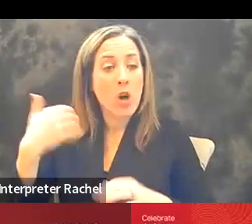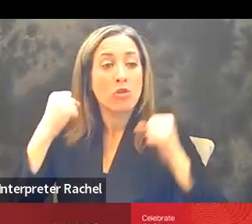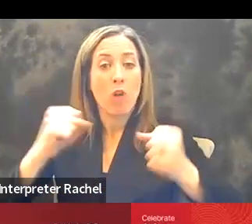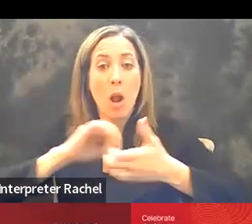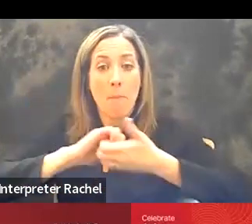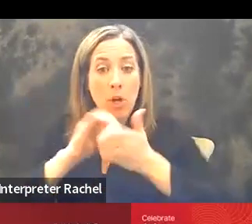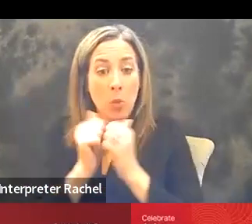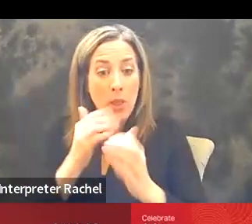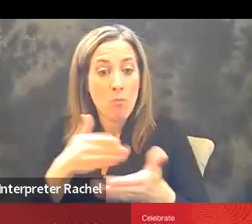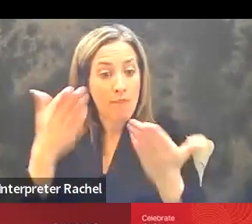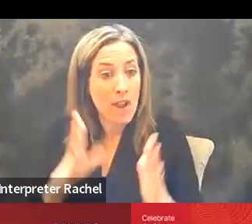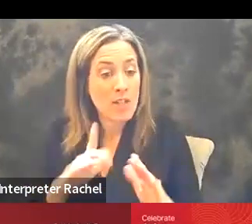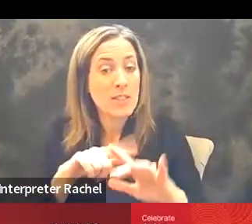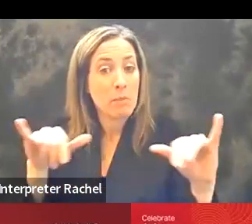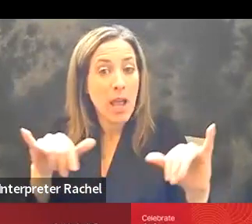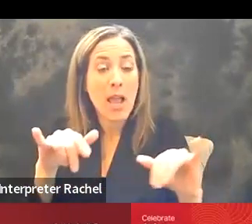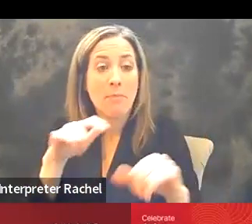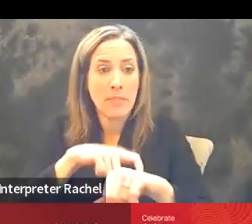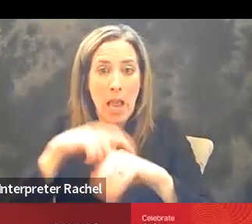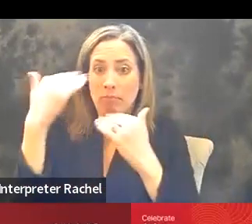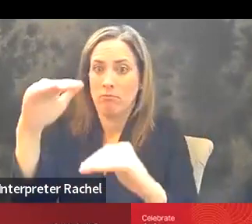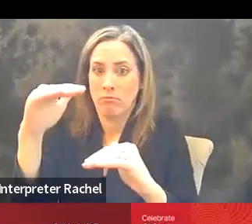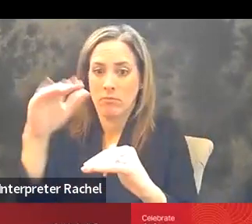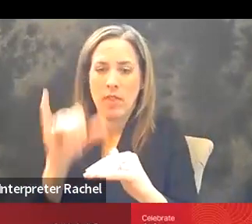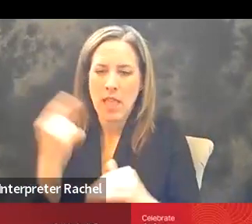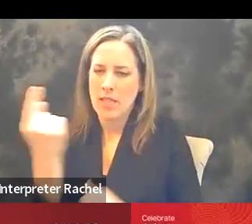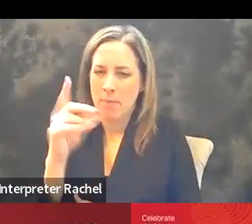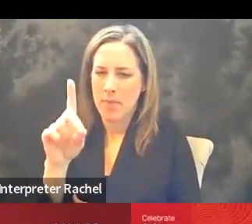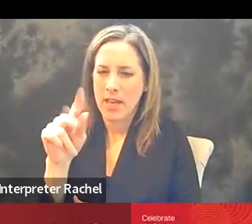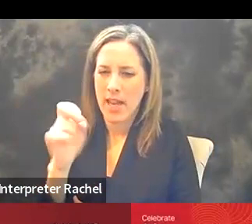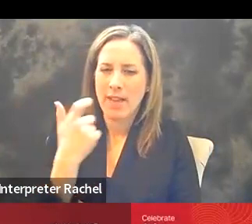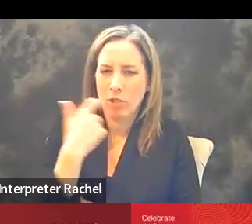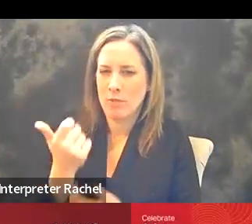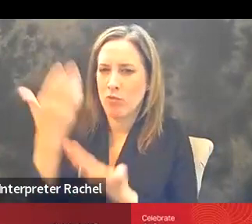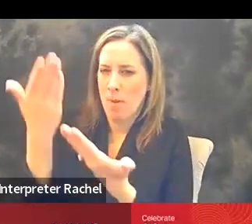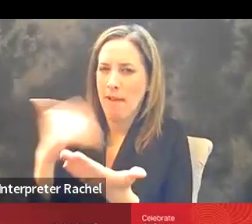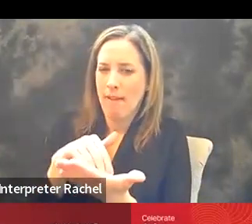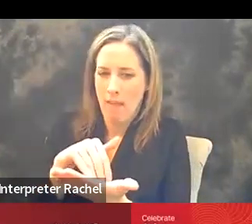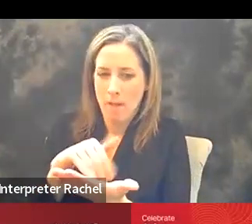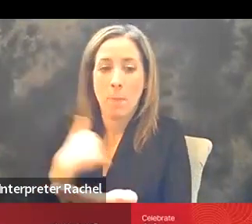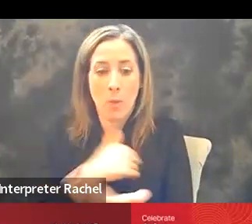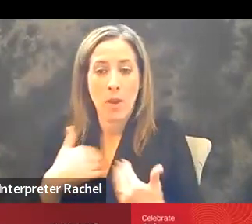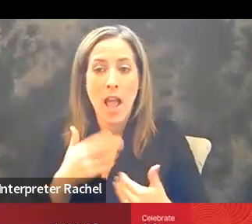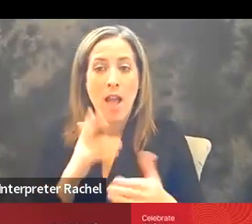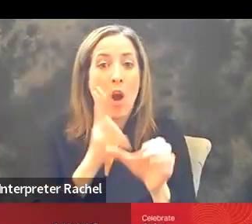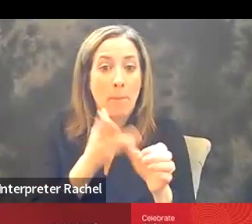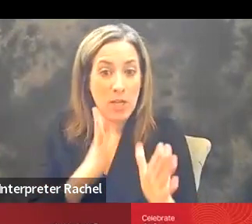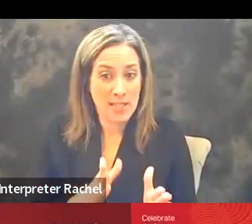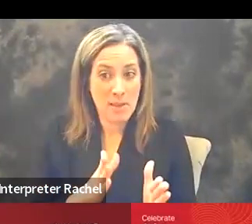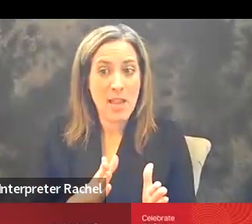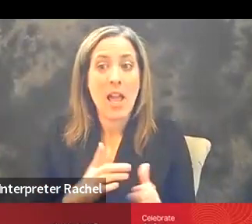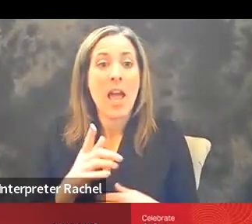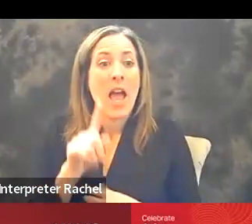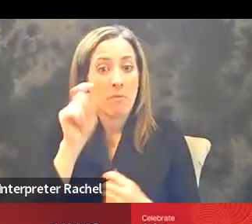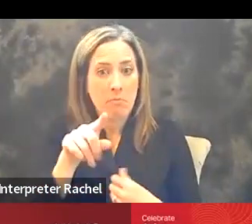also mentioned this time constraints, which is something that Dave just brought up again. We do have a participant that has said, how do you